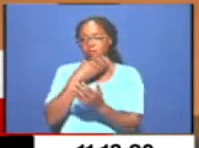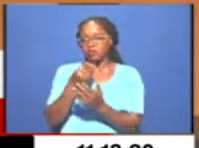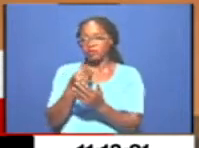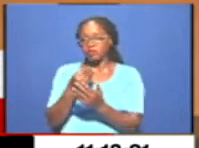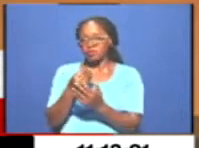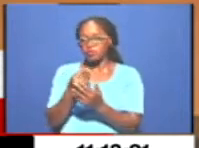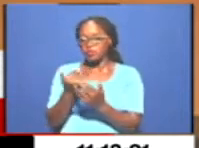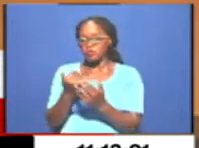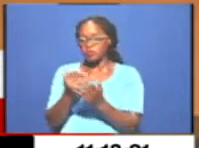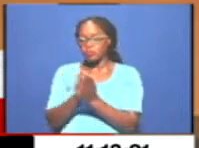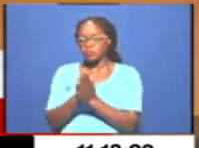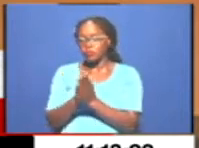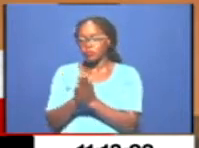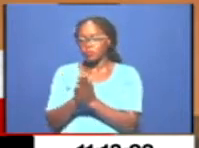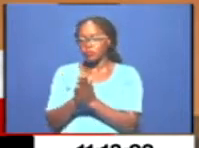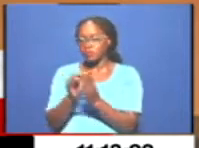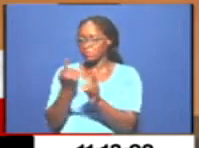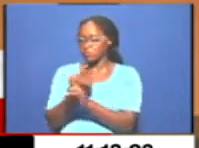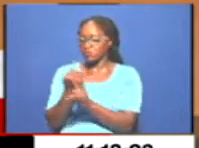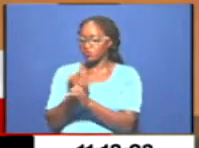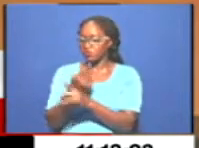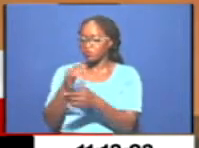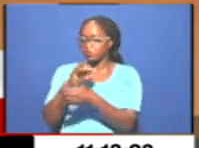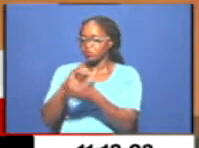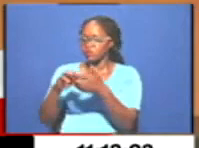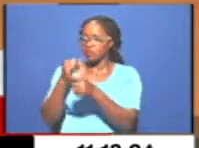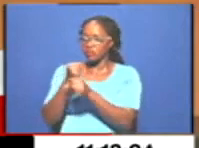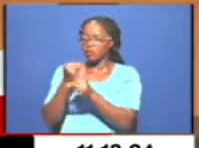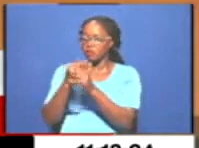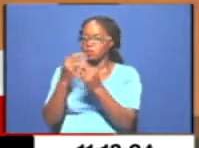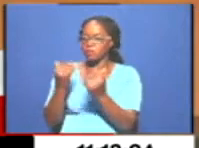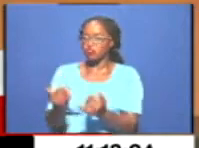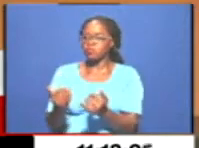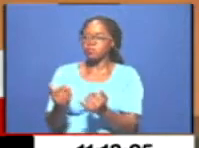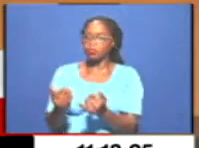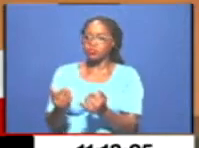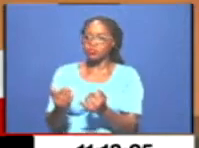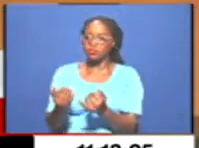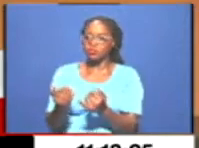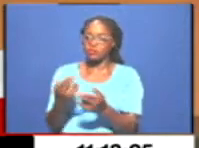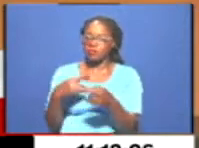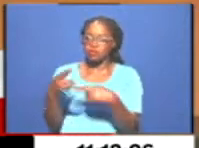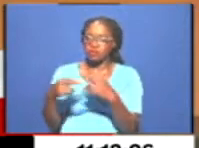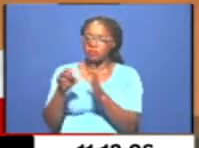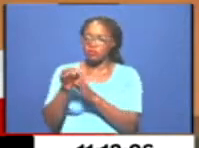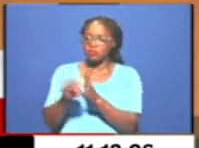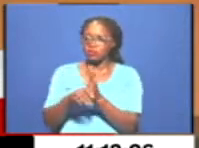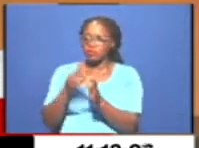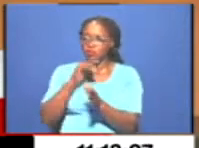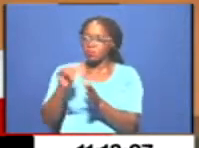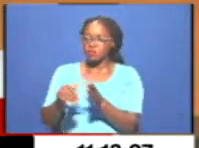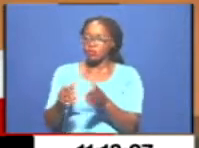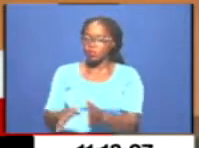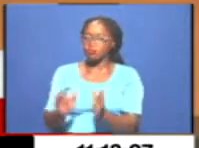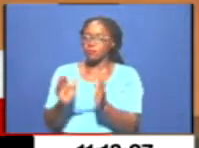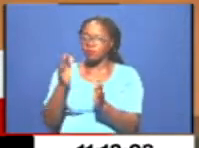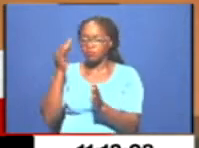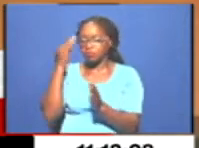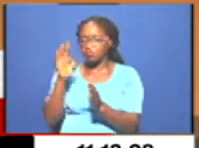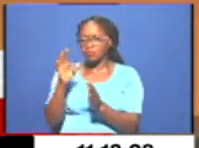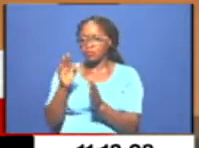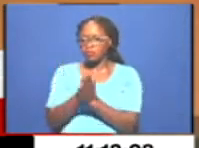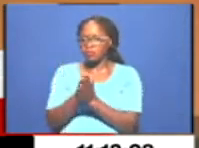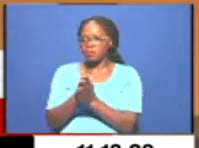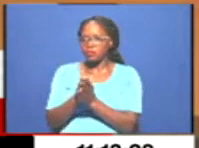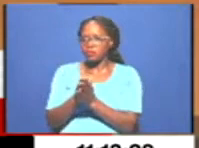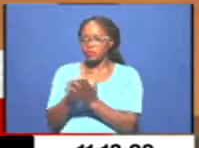different federations. We are working right now to revise our constitution so that we allow for co-option